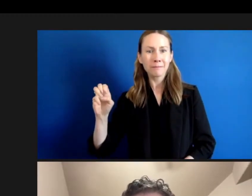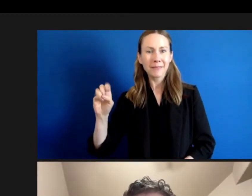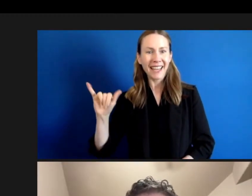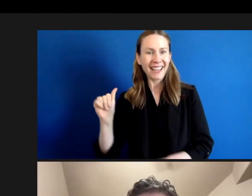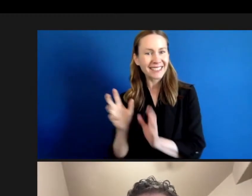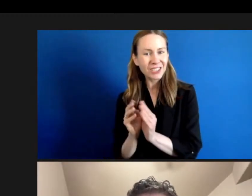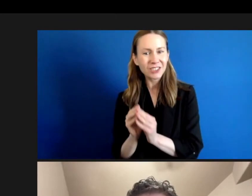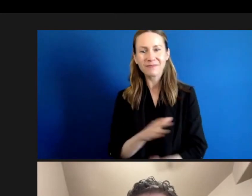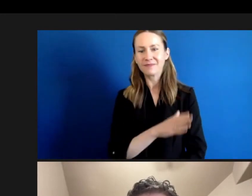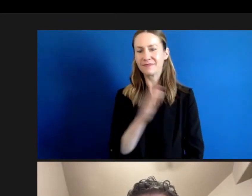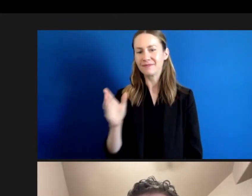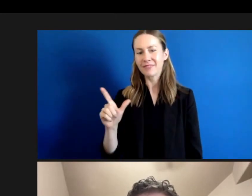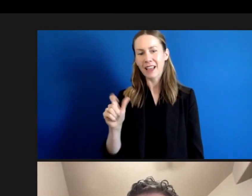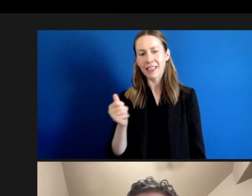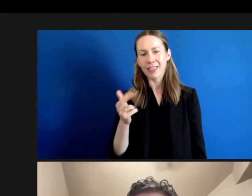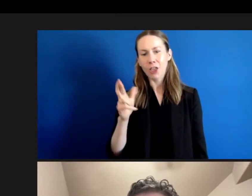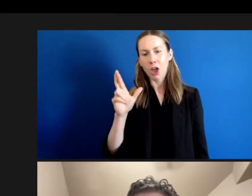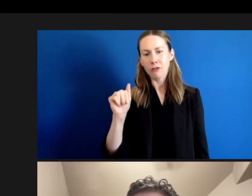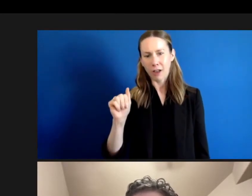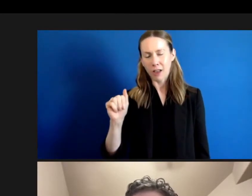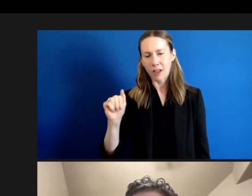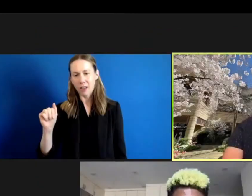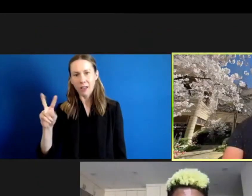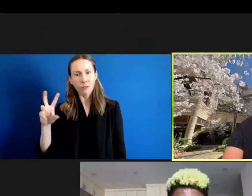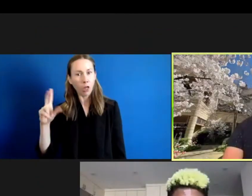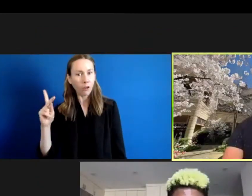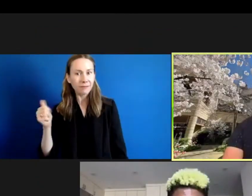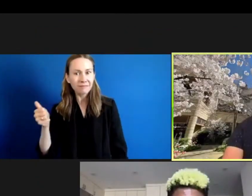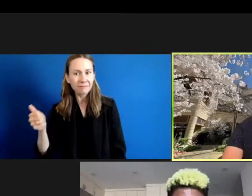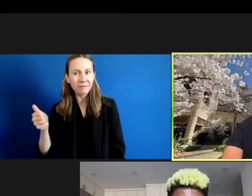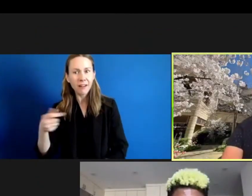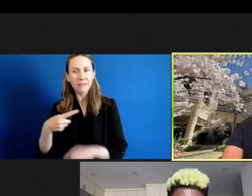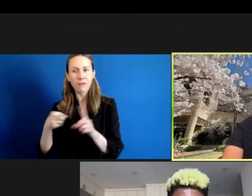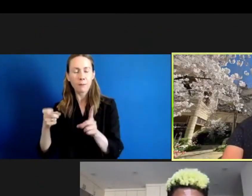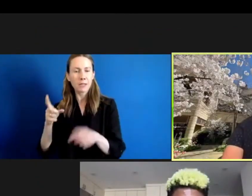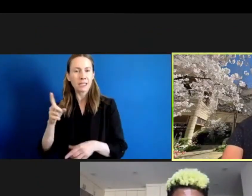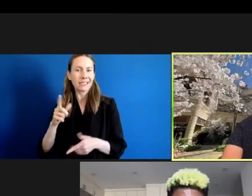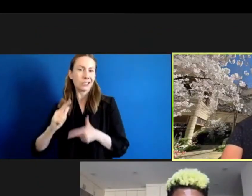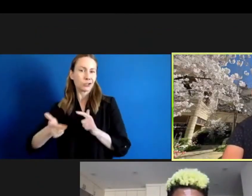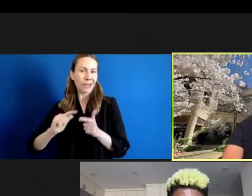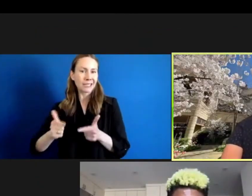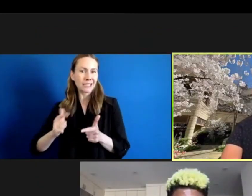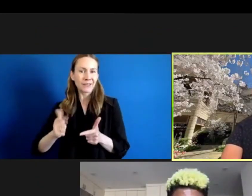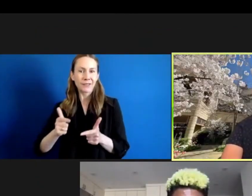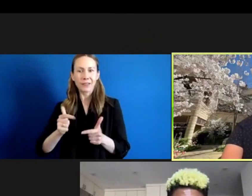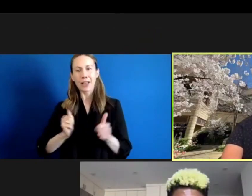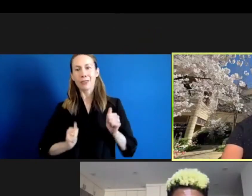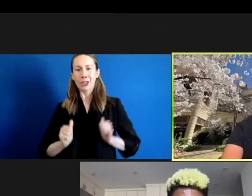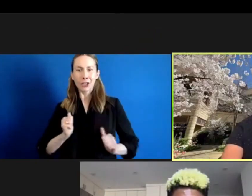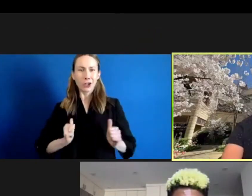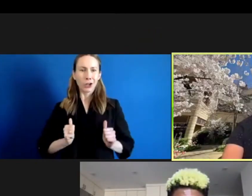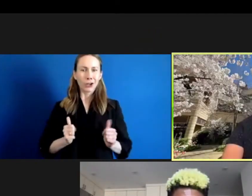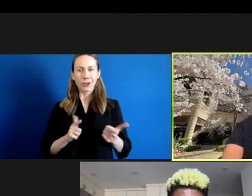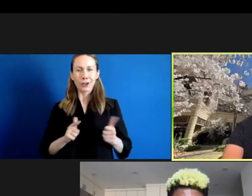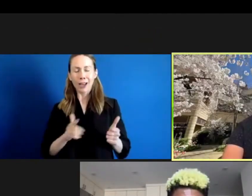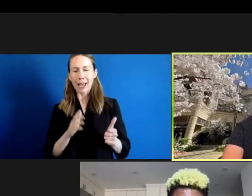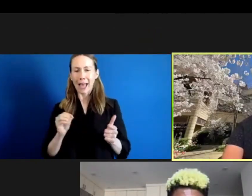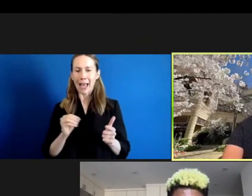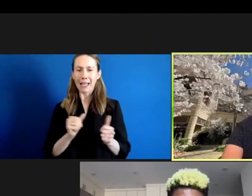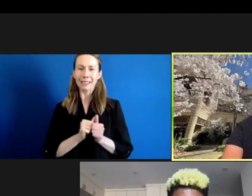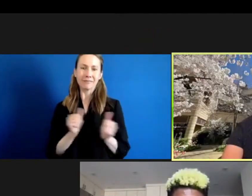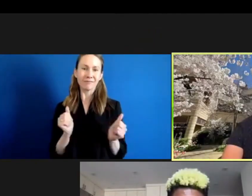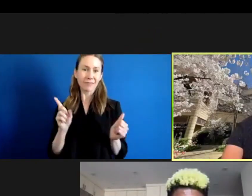Dr. Laura Bulk from the interactive theater and disclosure